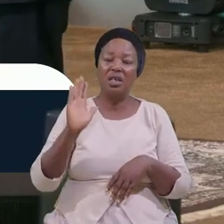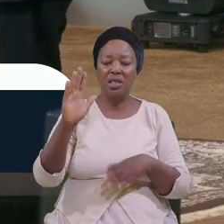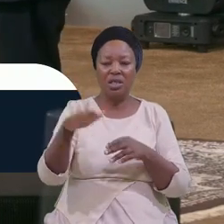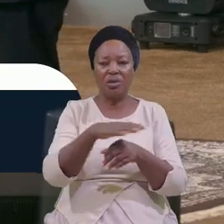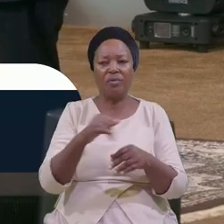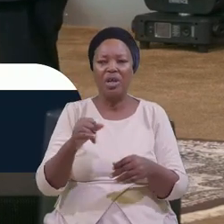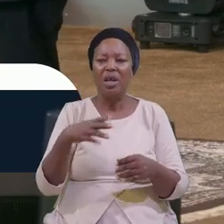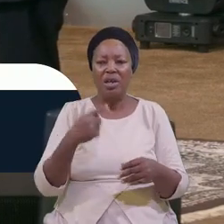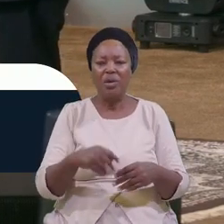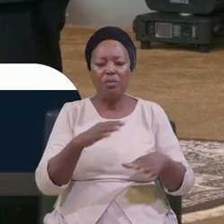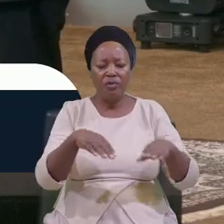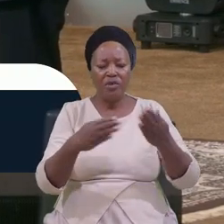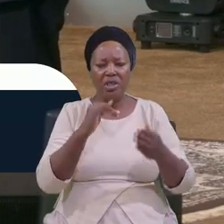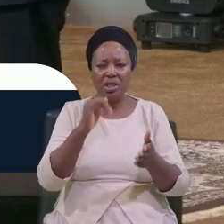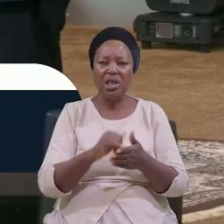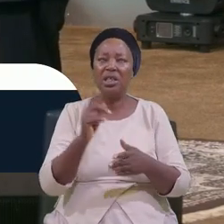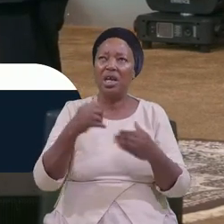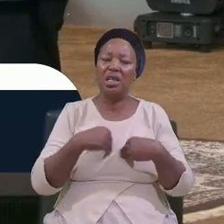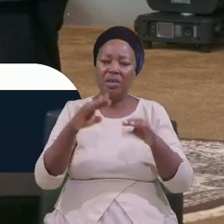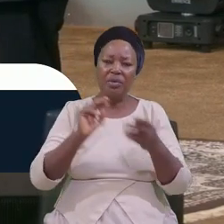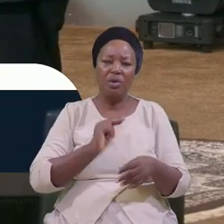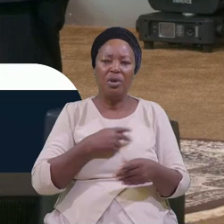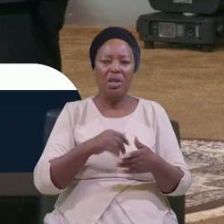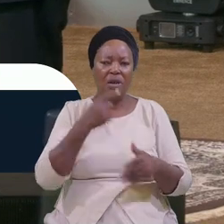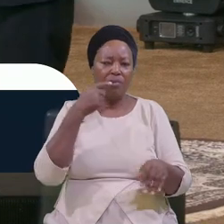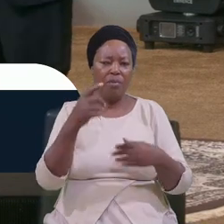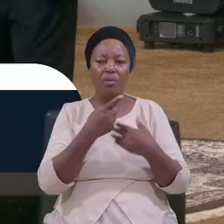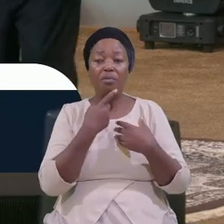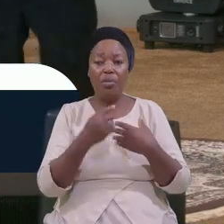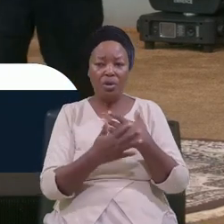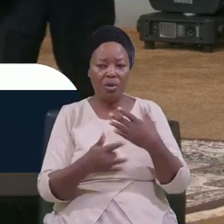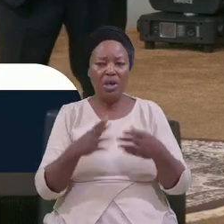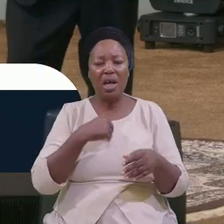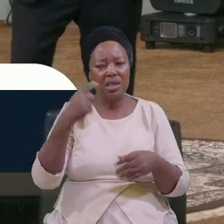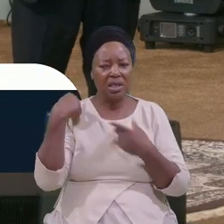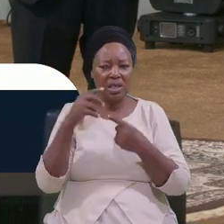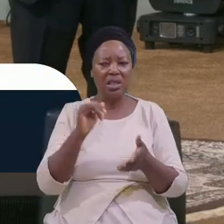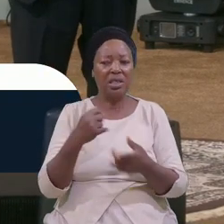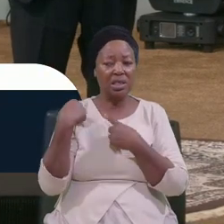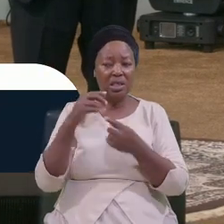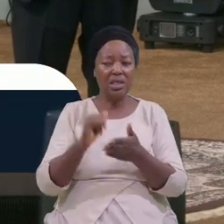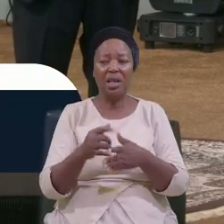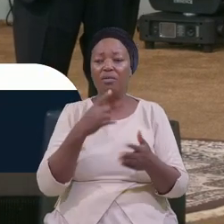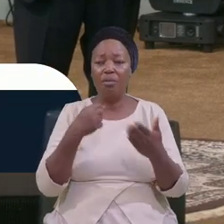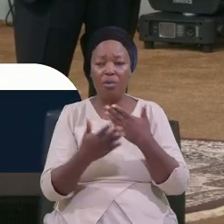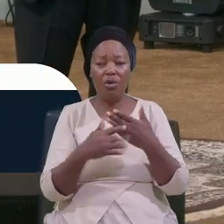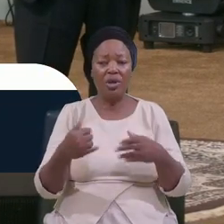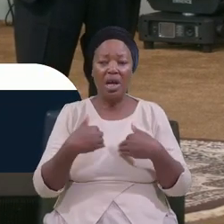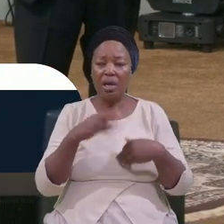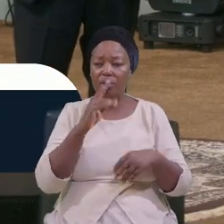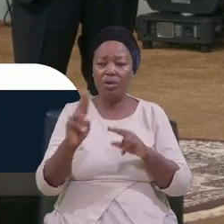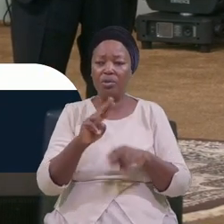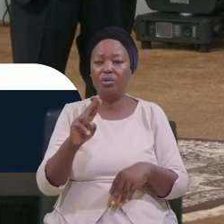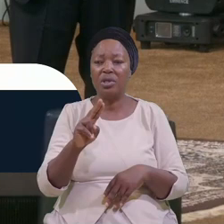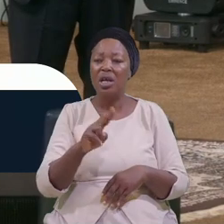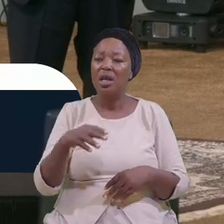those houses where the blood of the Passover had been applied, so that the angel of death will pass